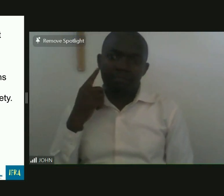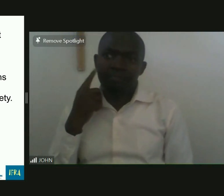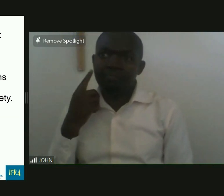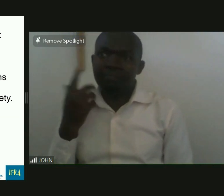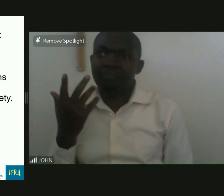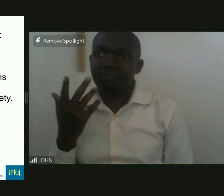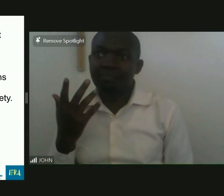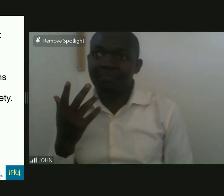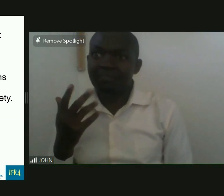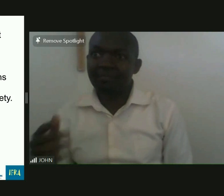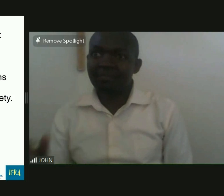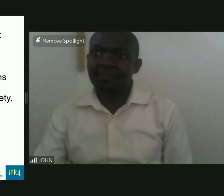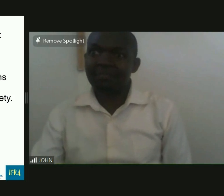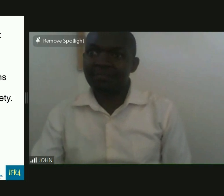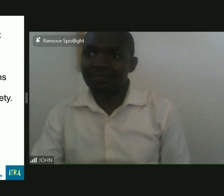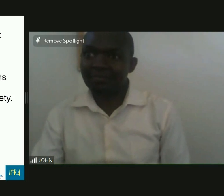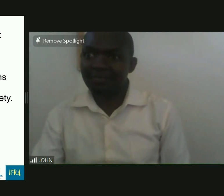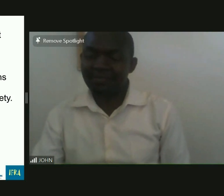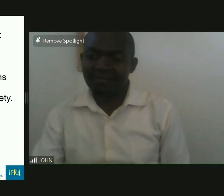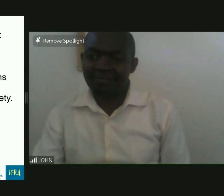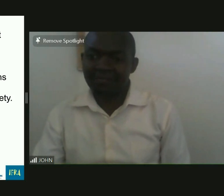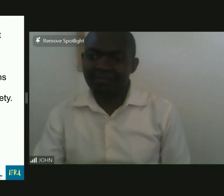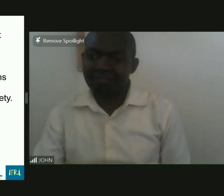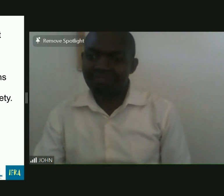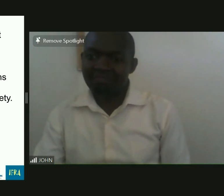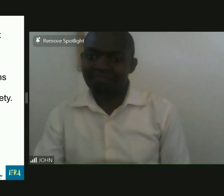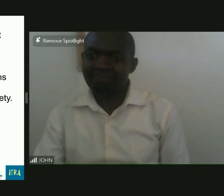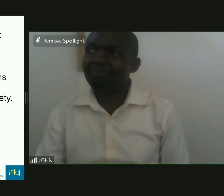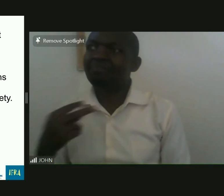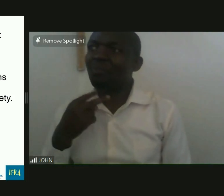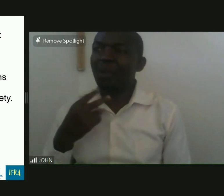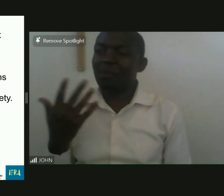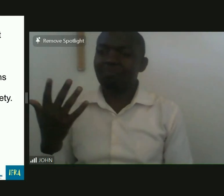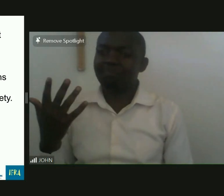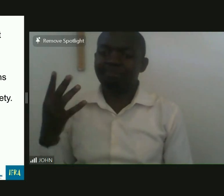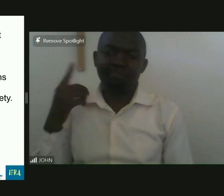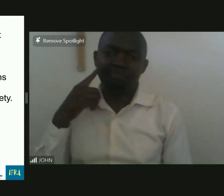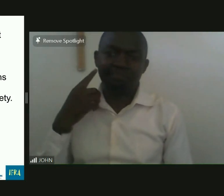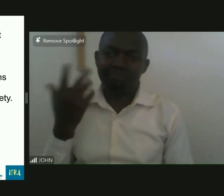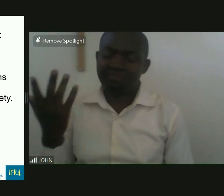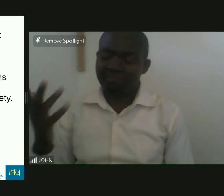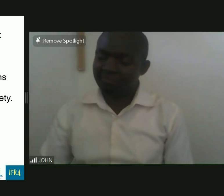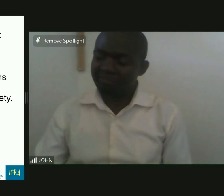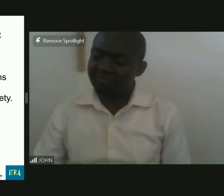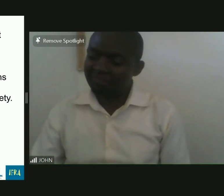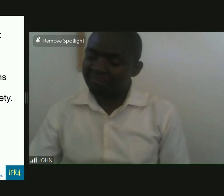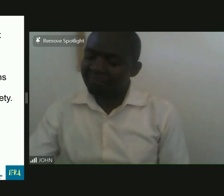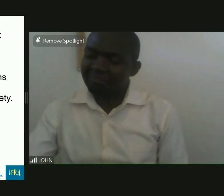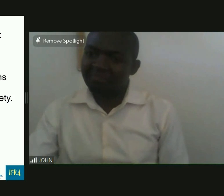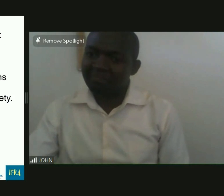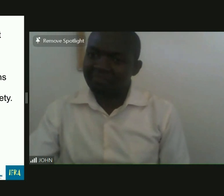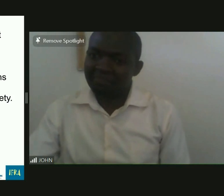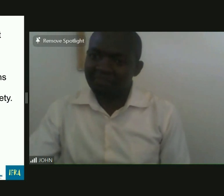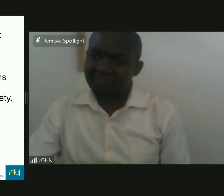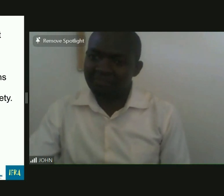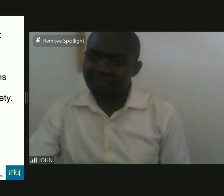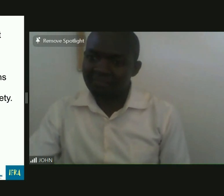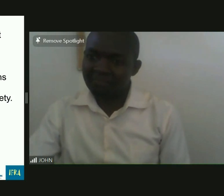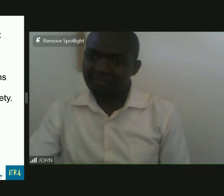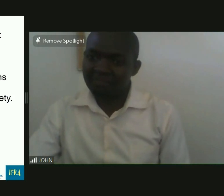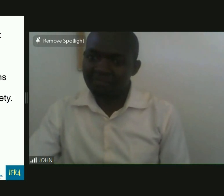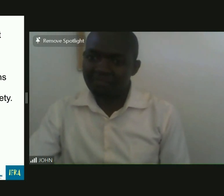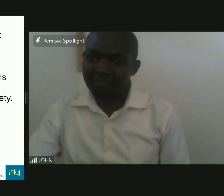each country. We talked about standardizing and also regulatory authority. We already talked about it, and that will apply